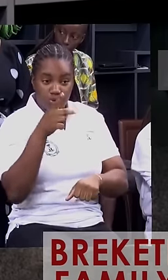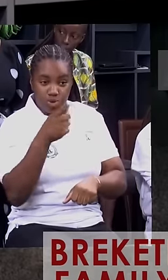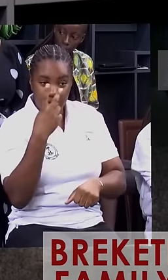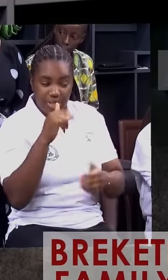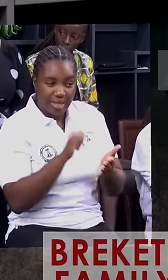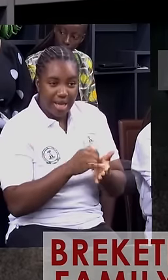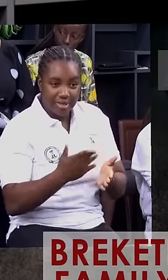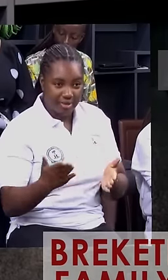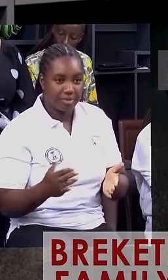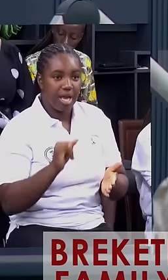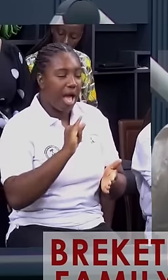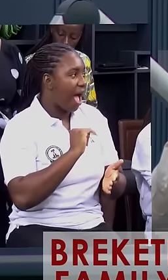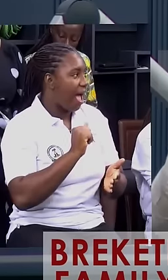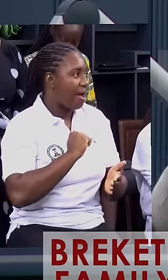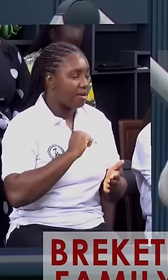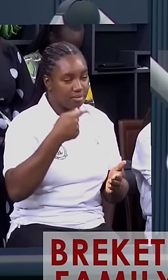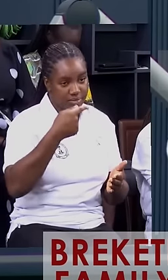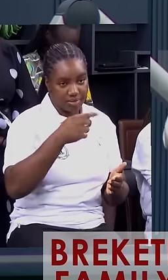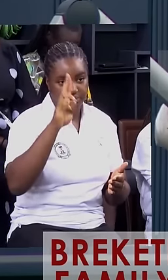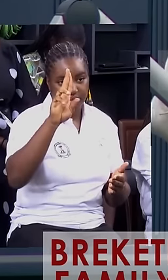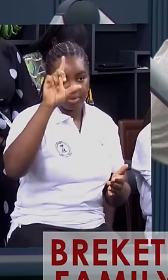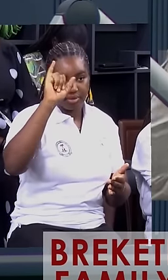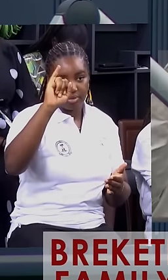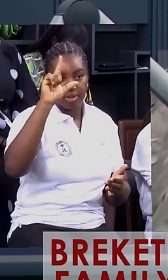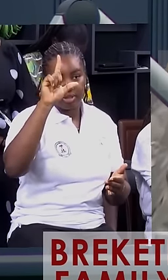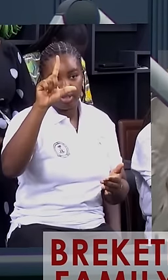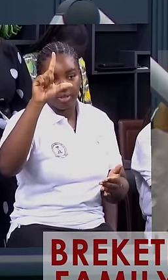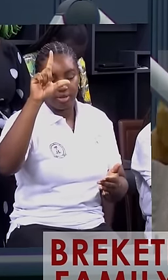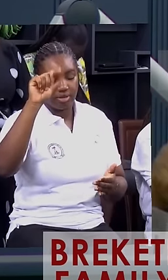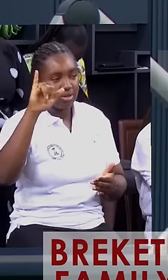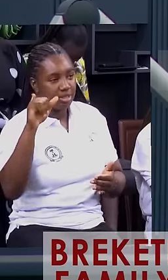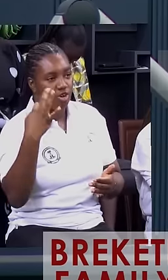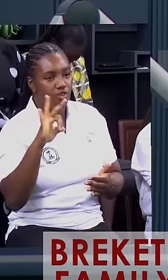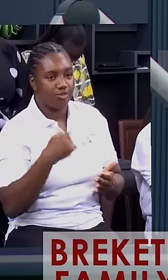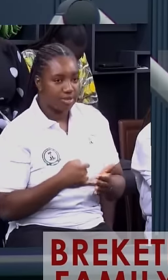I've been guilty, they guilty of that first one where you talk that time.